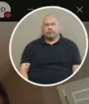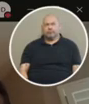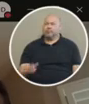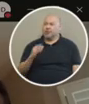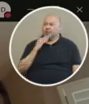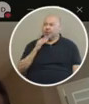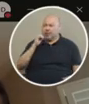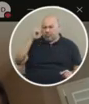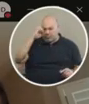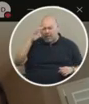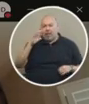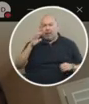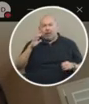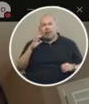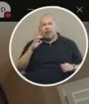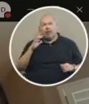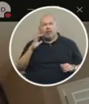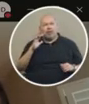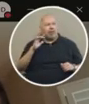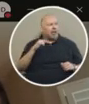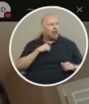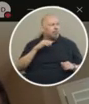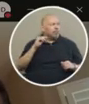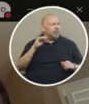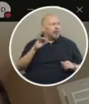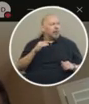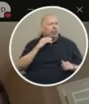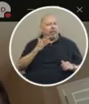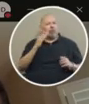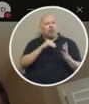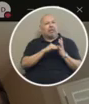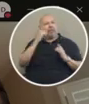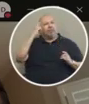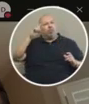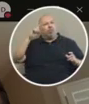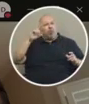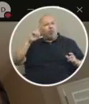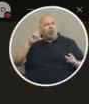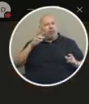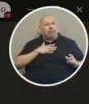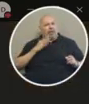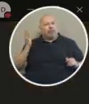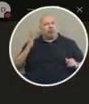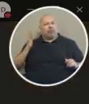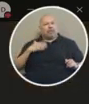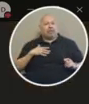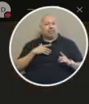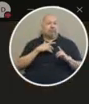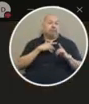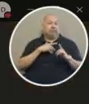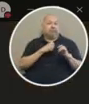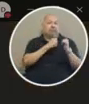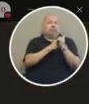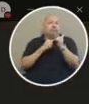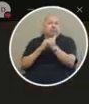Thank you, Mayor. This is Mayor Pro Tem Schwartzbein. Thank you again for the 5 presentations back to back.